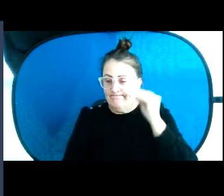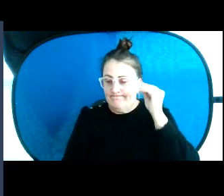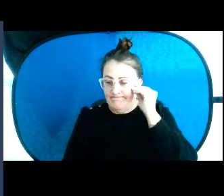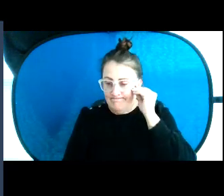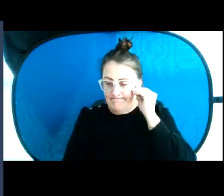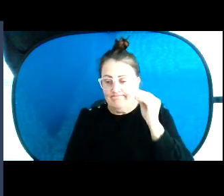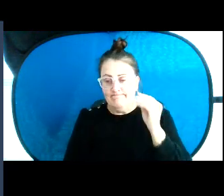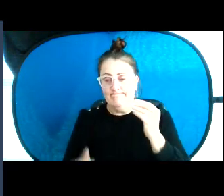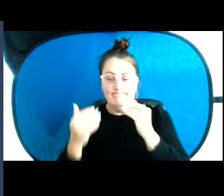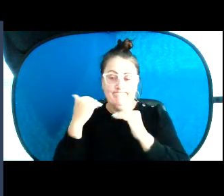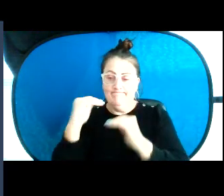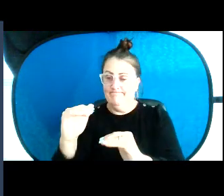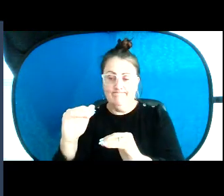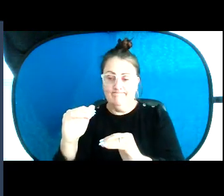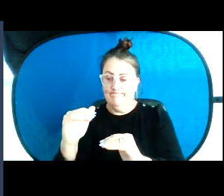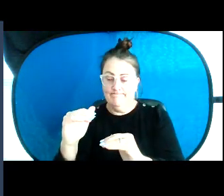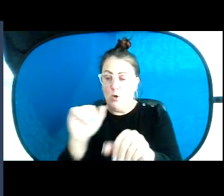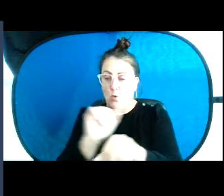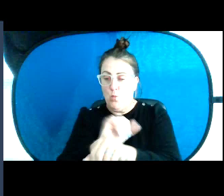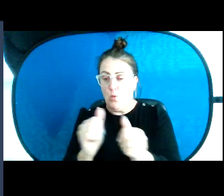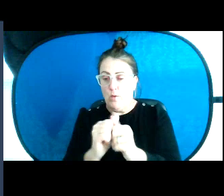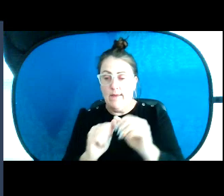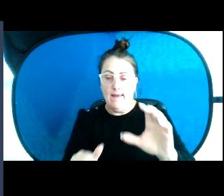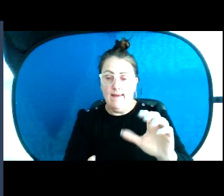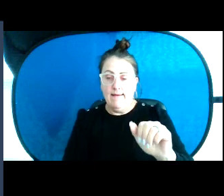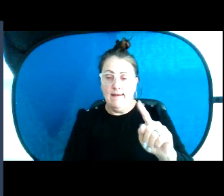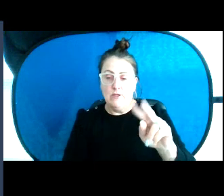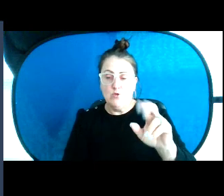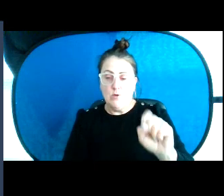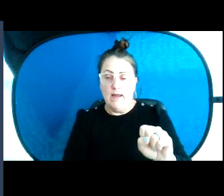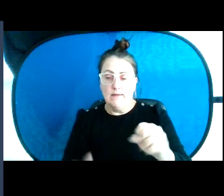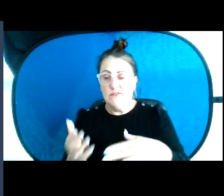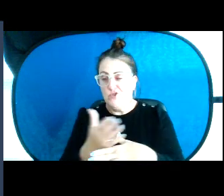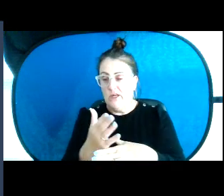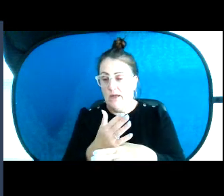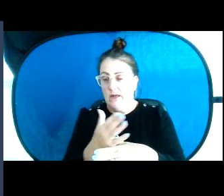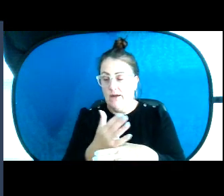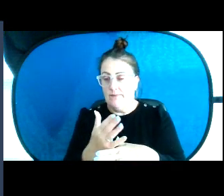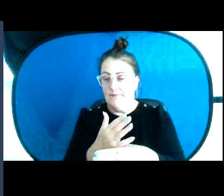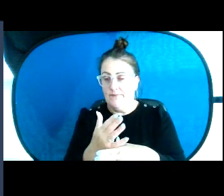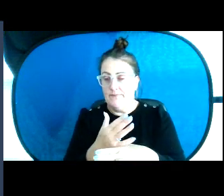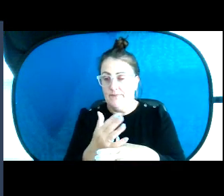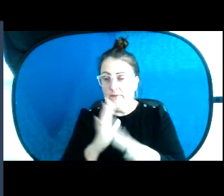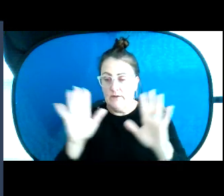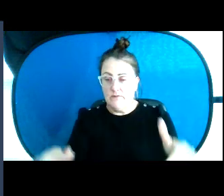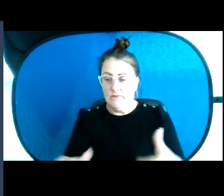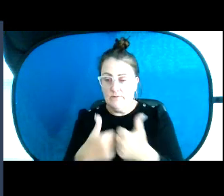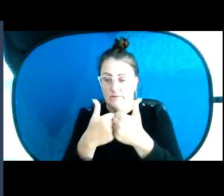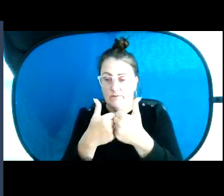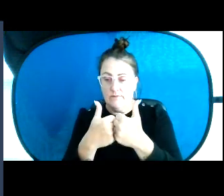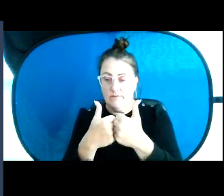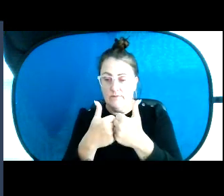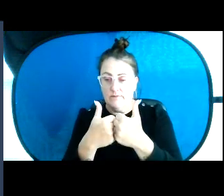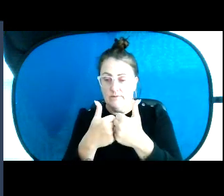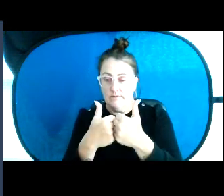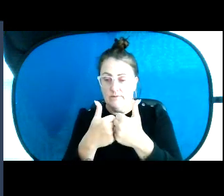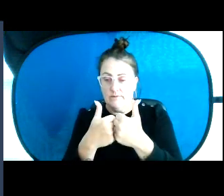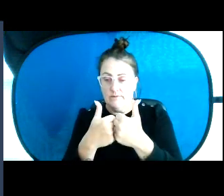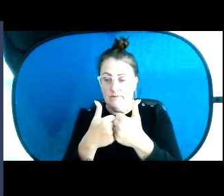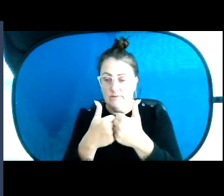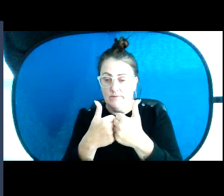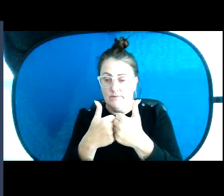together with Caltrans on these shared challenges as it relates to our unhoused